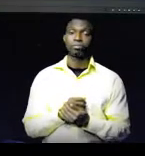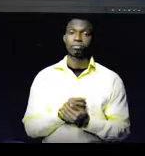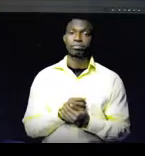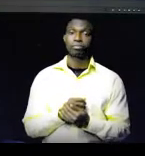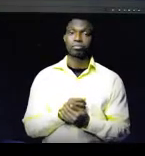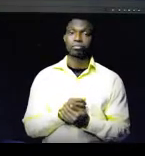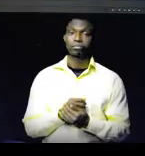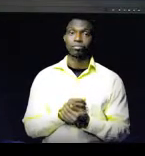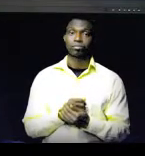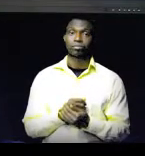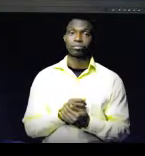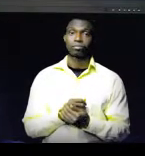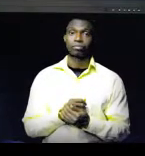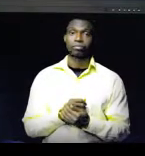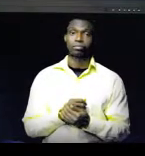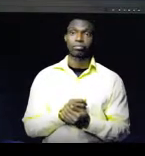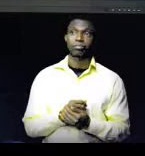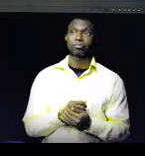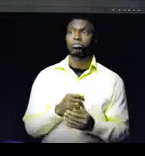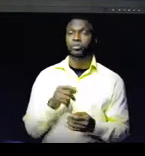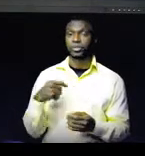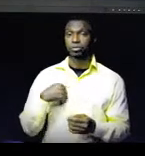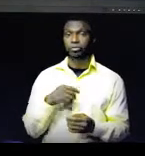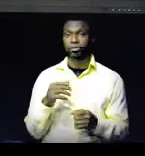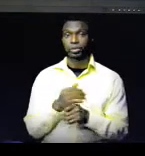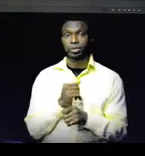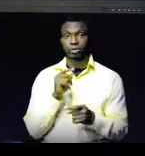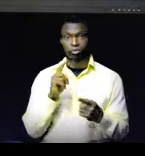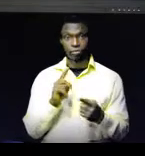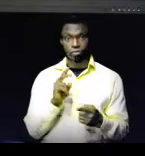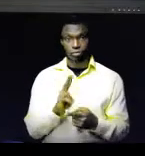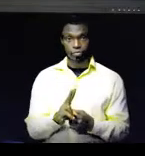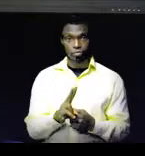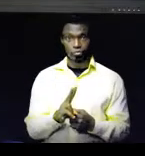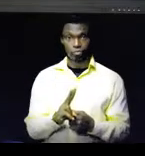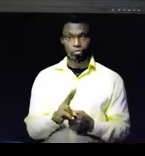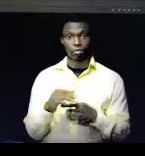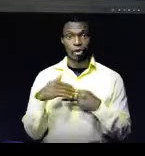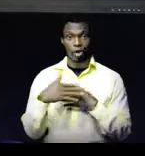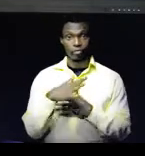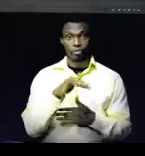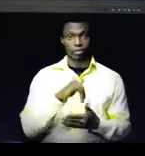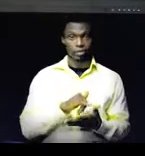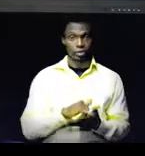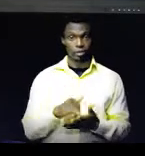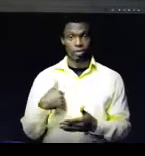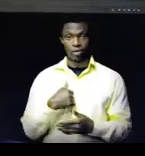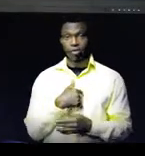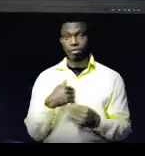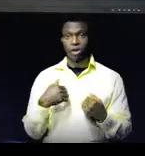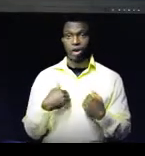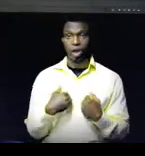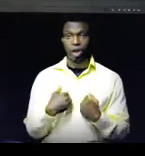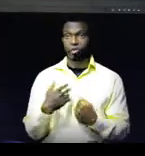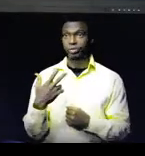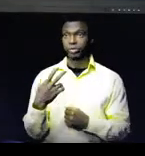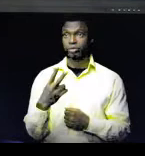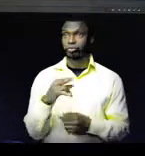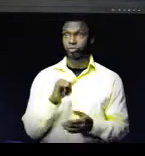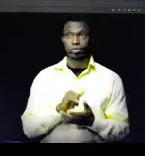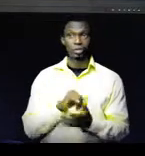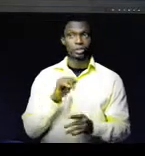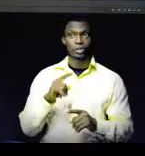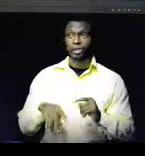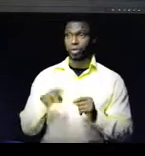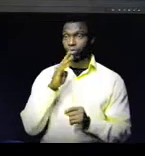subtracted. Subtracting 64 from 66, we get 2. Now, after subtracting that, we have 32, which cannot be